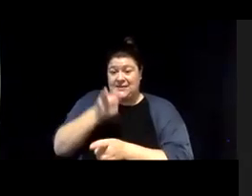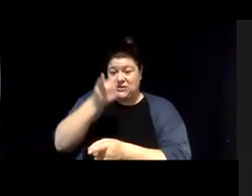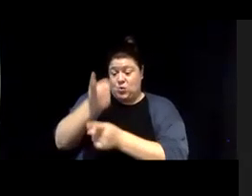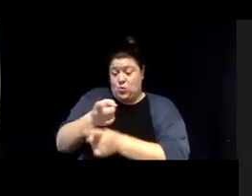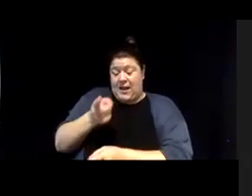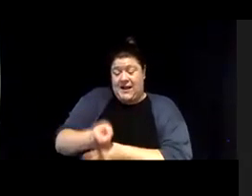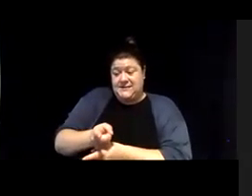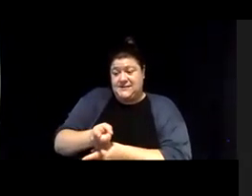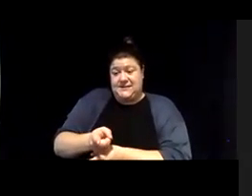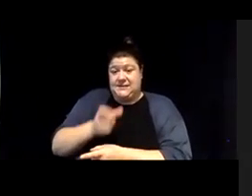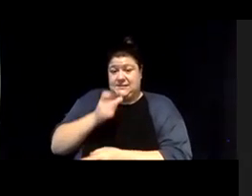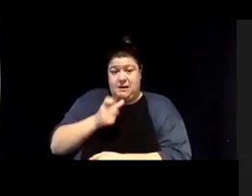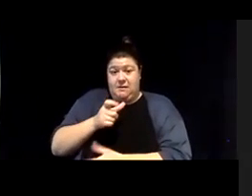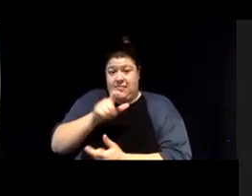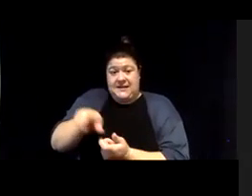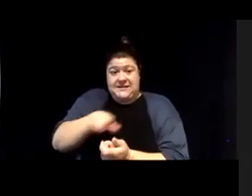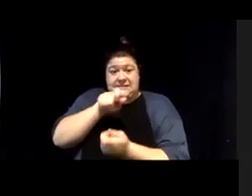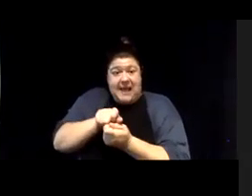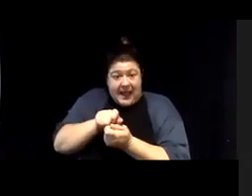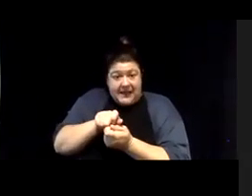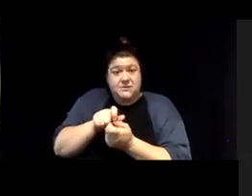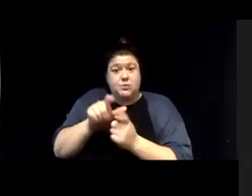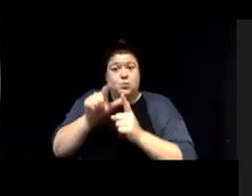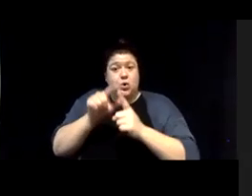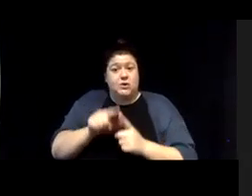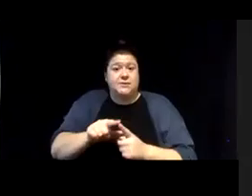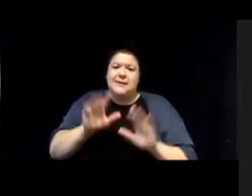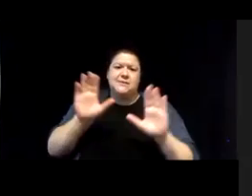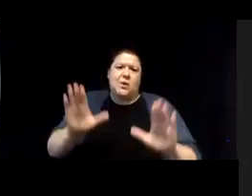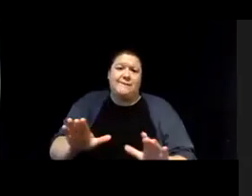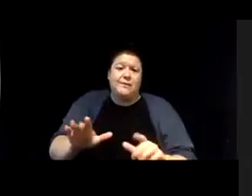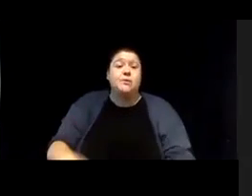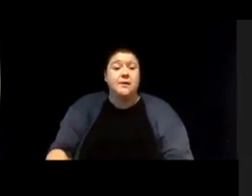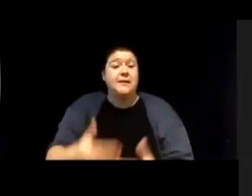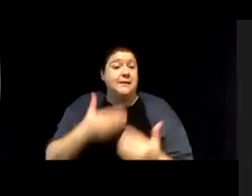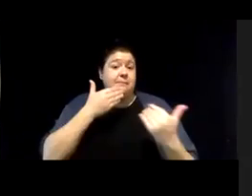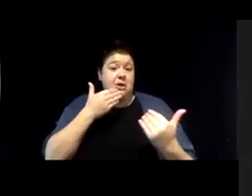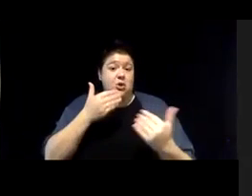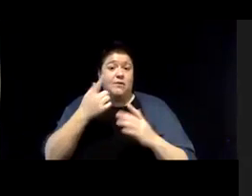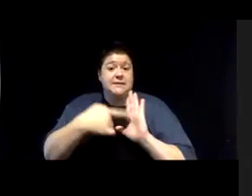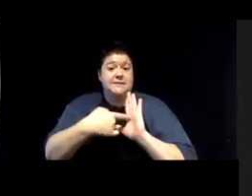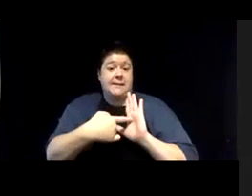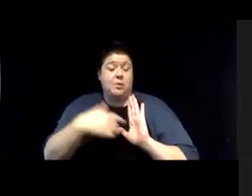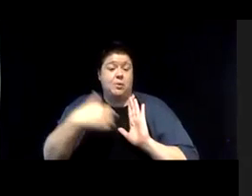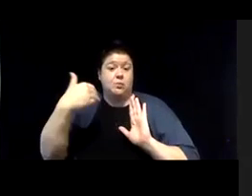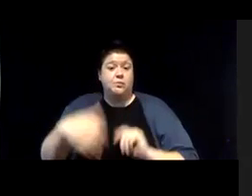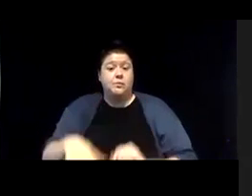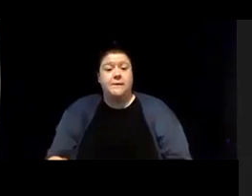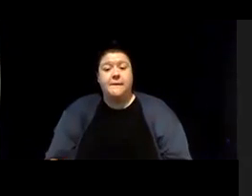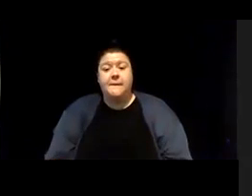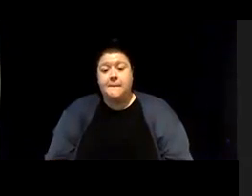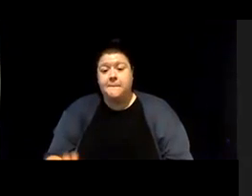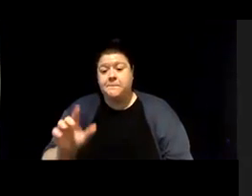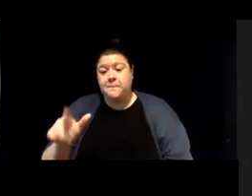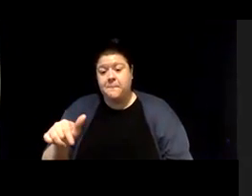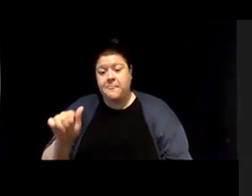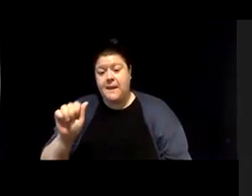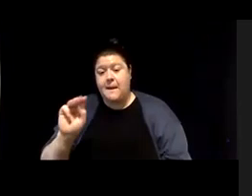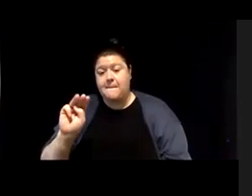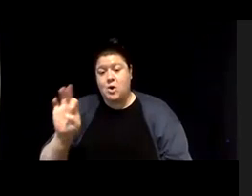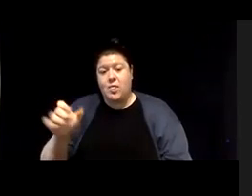maybe saying the exact words. That's a wonderful one. Great example. Mary, I do have another